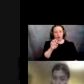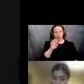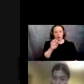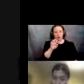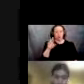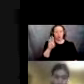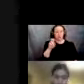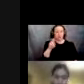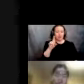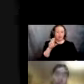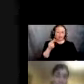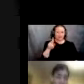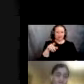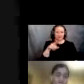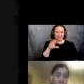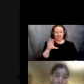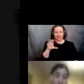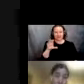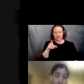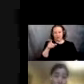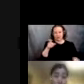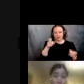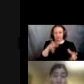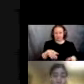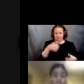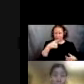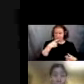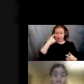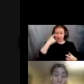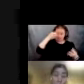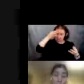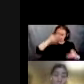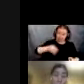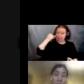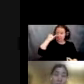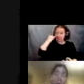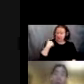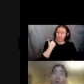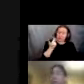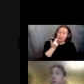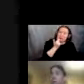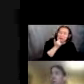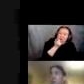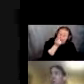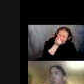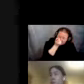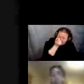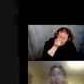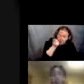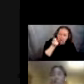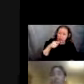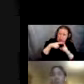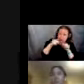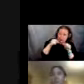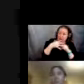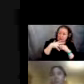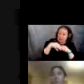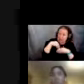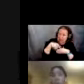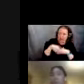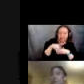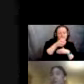administrator, said, "I am determined that if they have one drop of Japanese blood, they must go to camp." And for all intents and